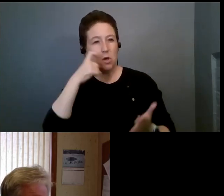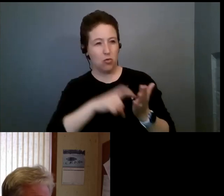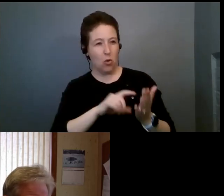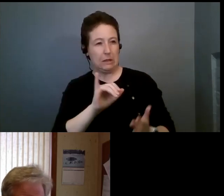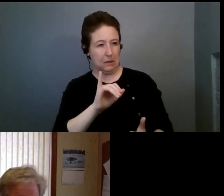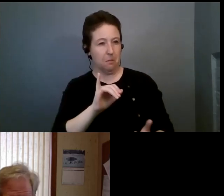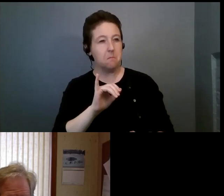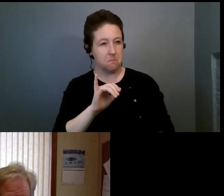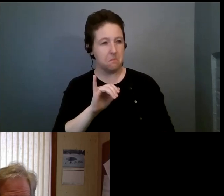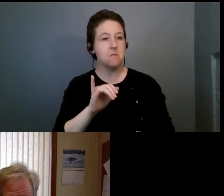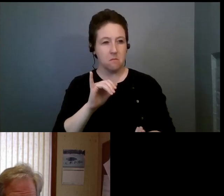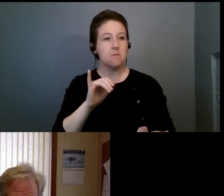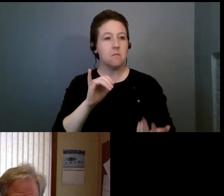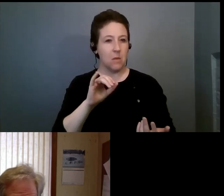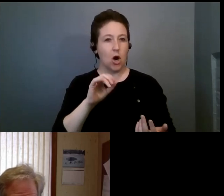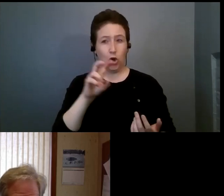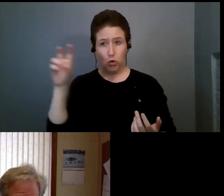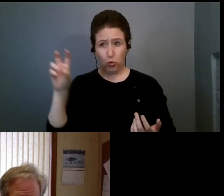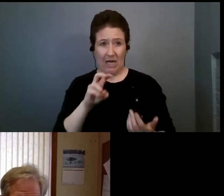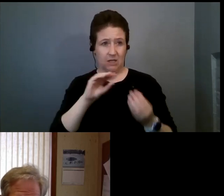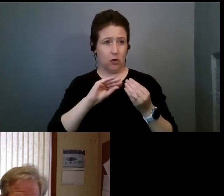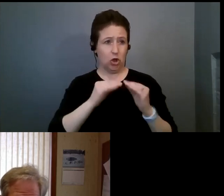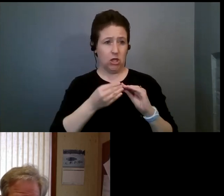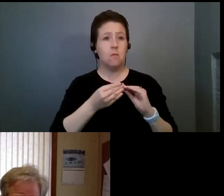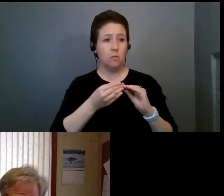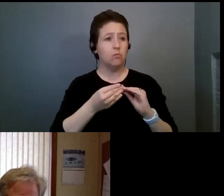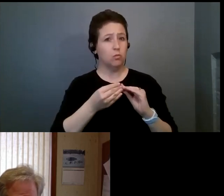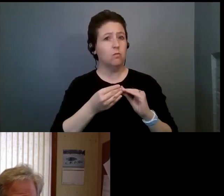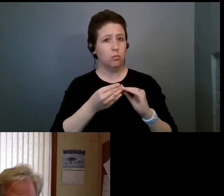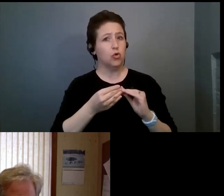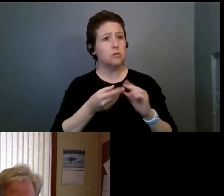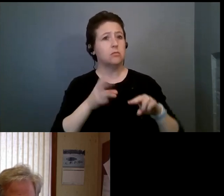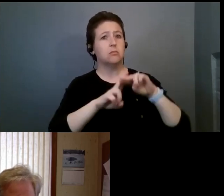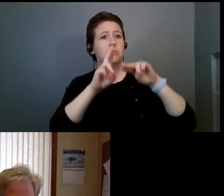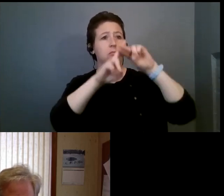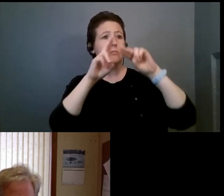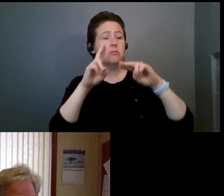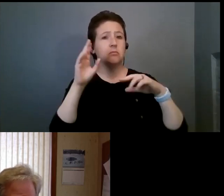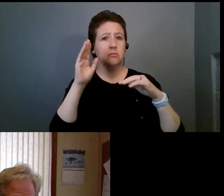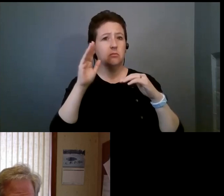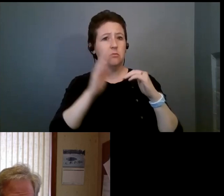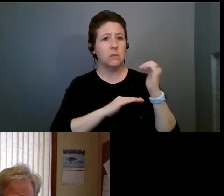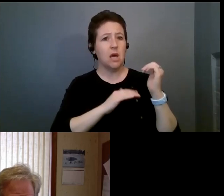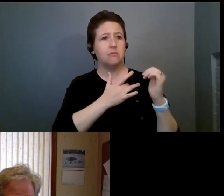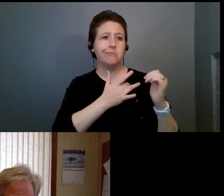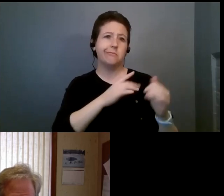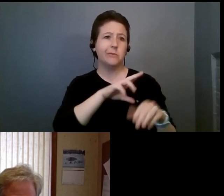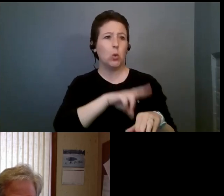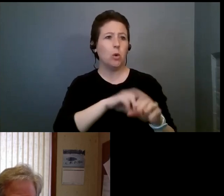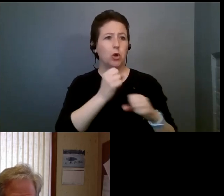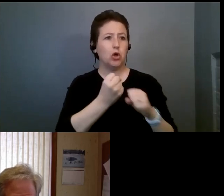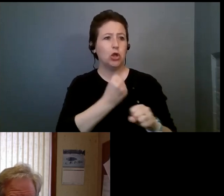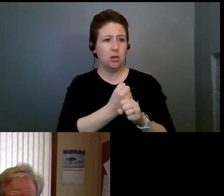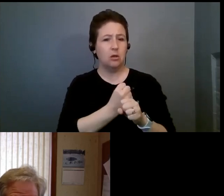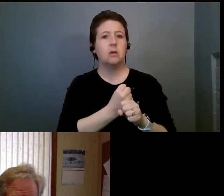Doucette. We've seen our transfer numbers are much stronger than in a typical year. Right. We